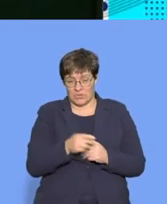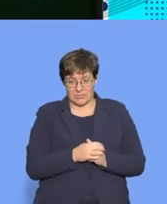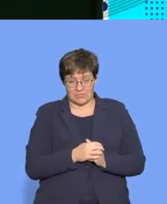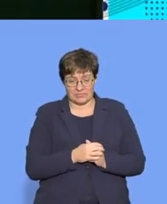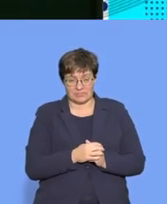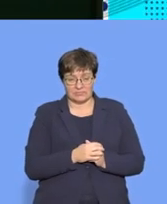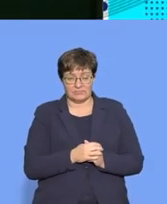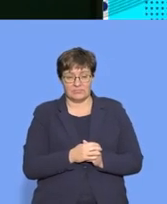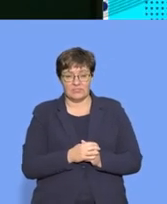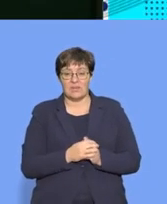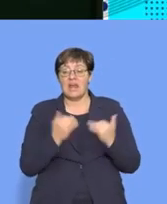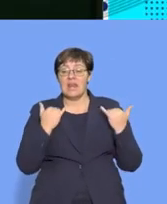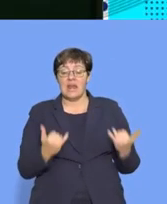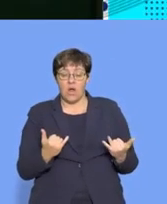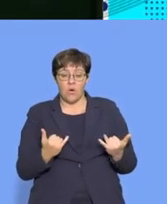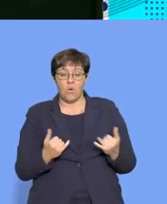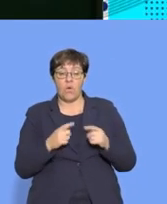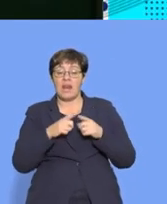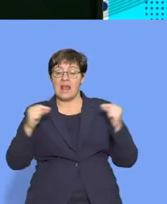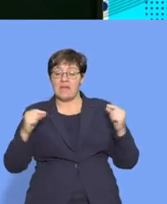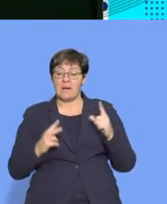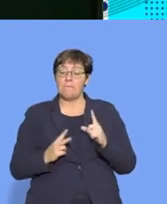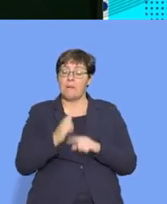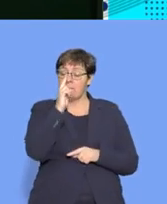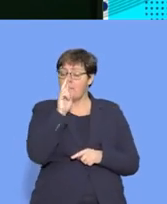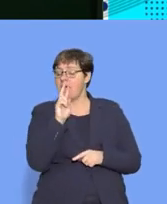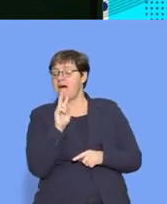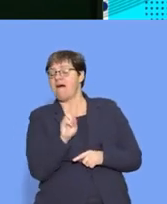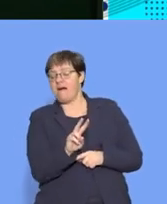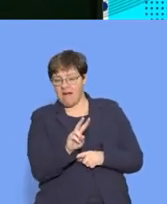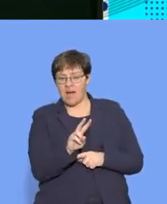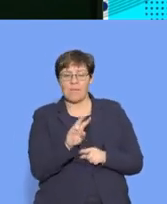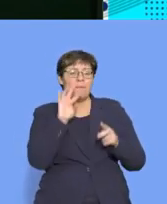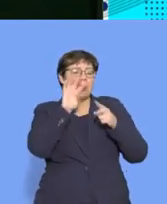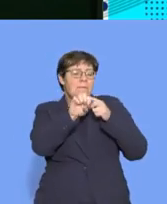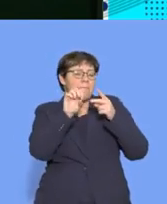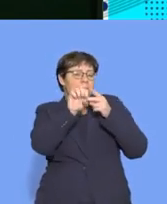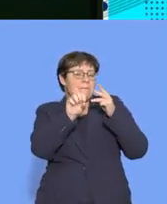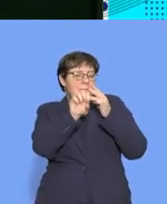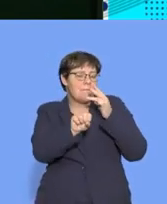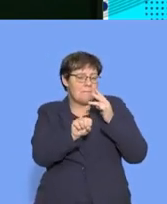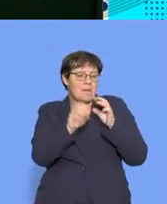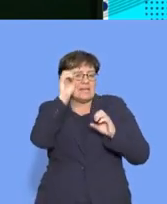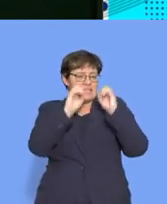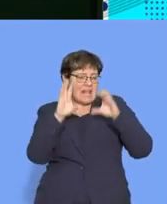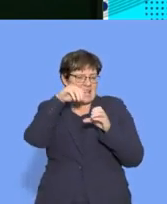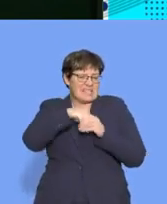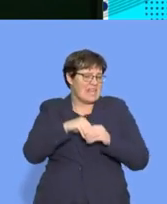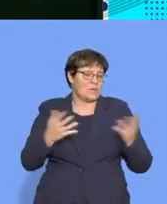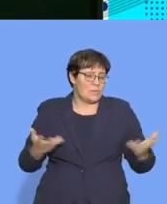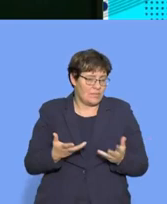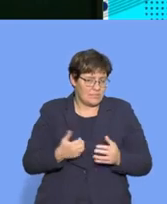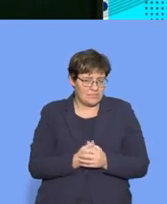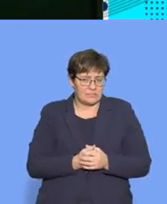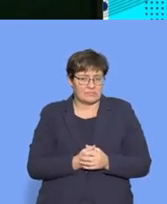We're now going to cut open a leaf and have a look and see where do we find the different tissues inside the